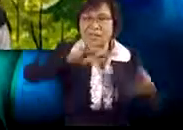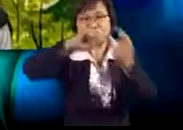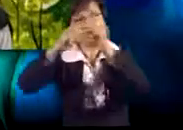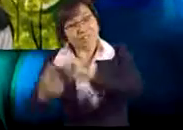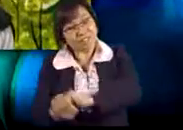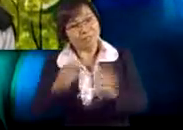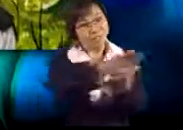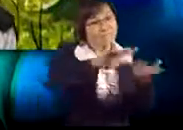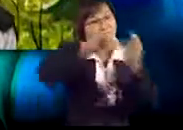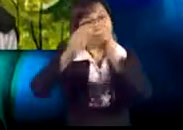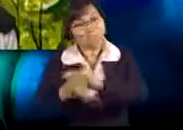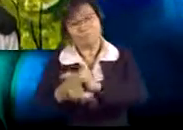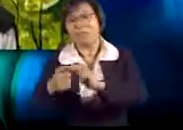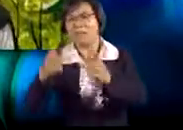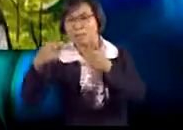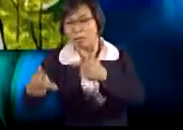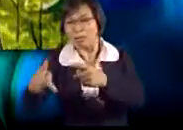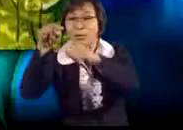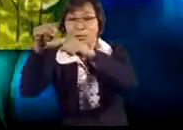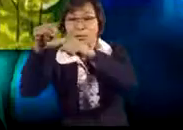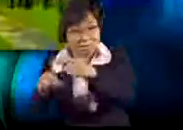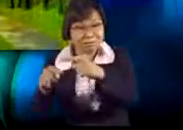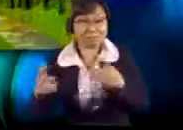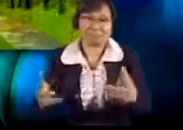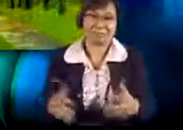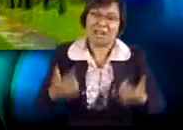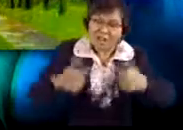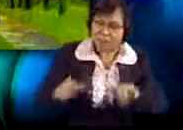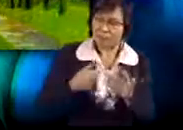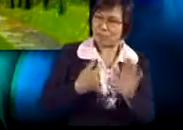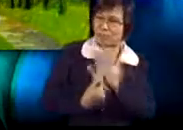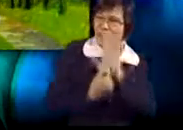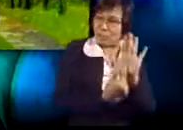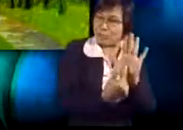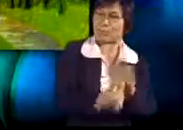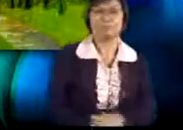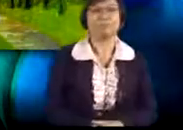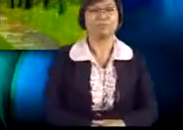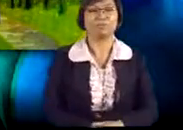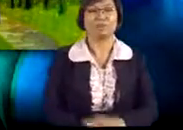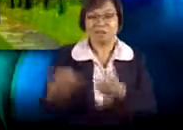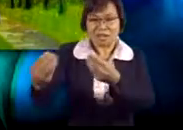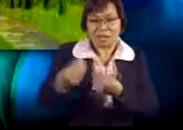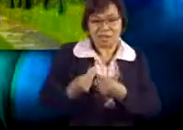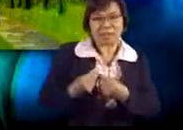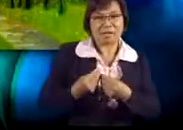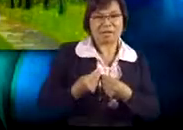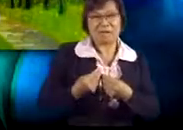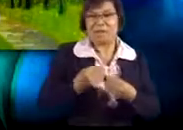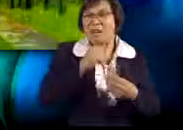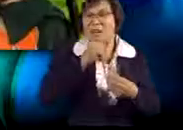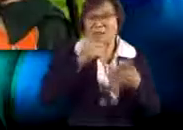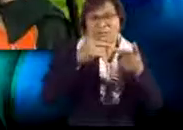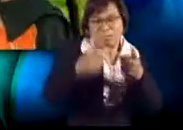be changed into an improper fraction. Let me show you. Give me an improper